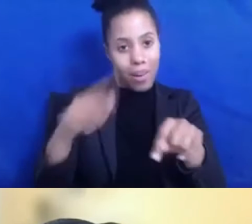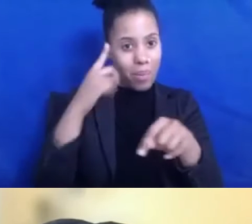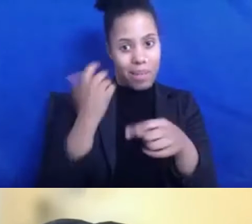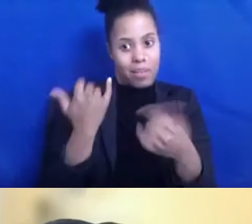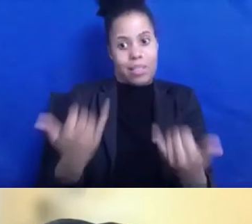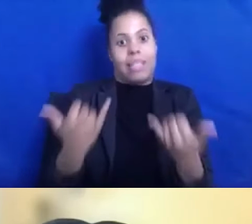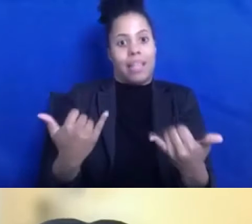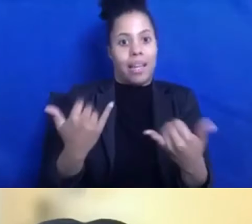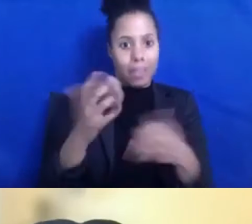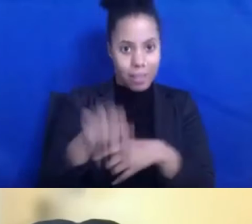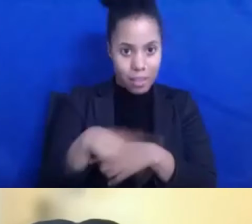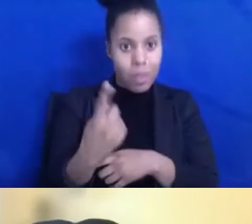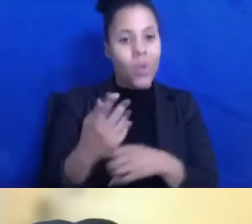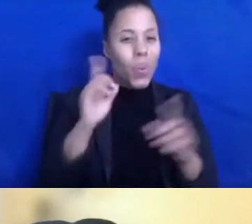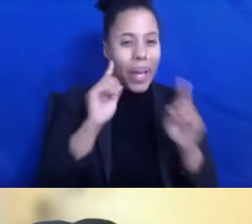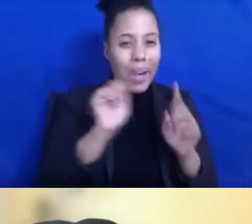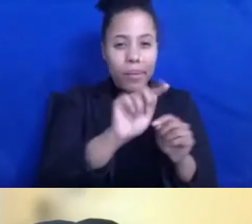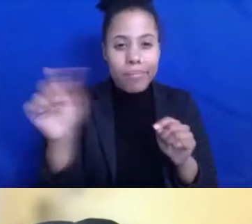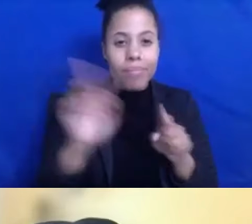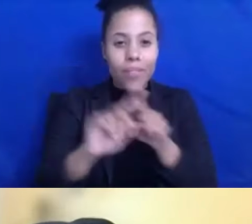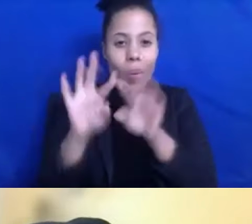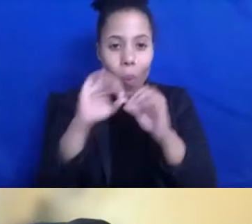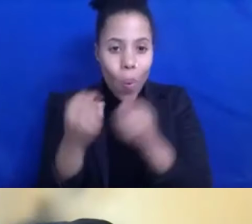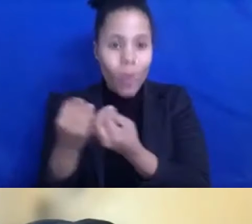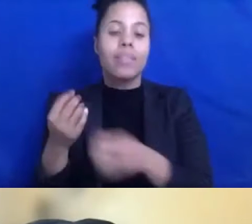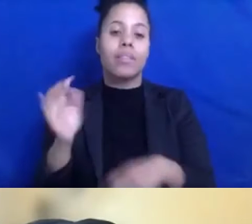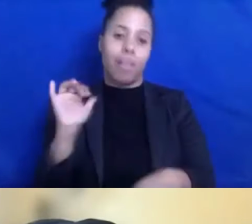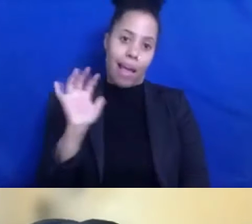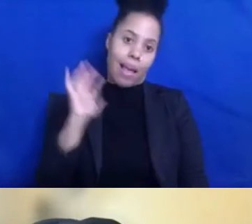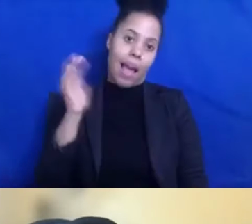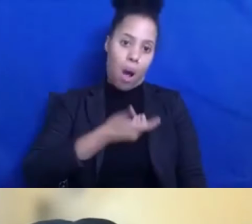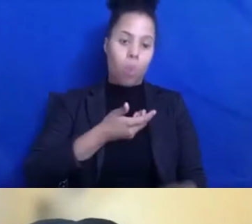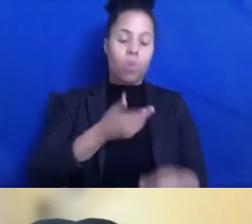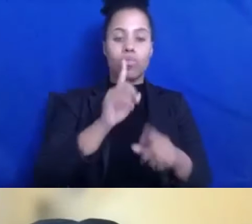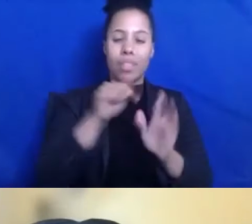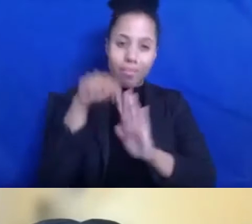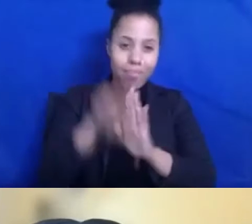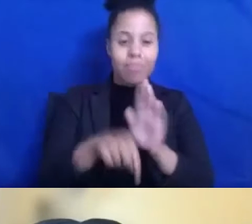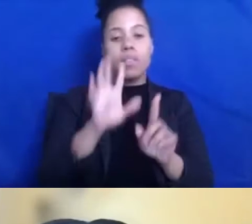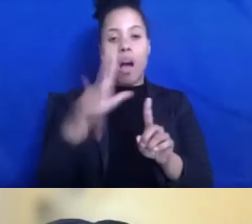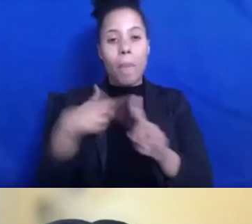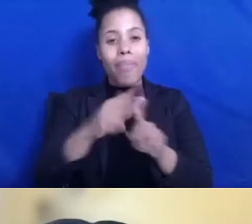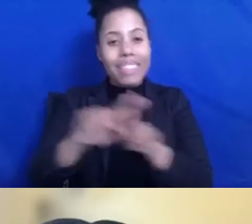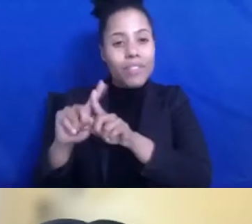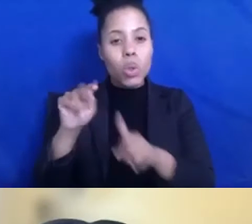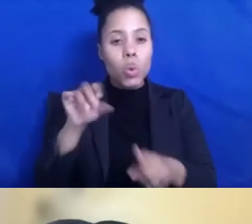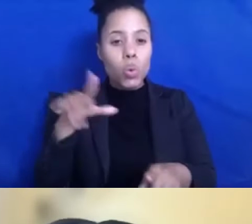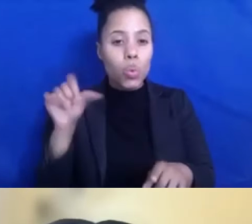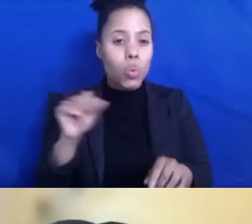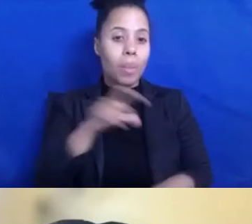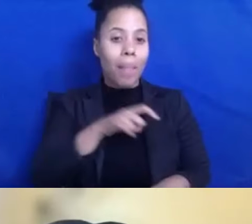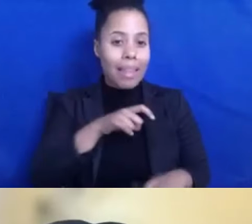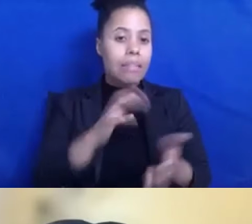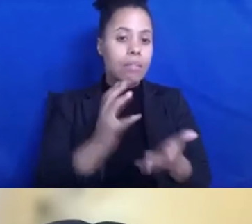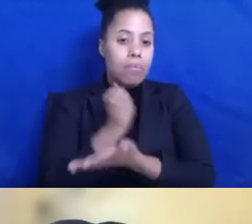you hear organizations like ours talk so much about the different tools that the police are using, and we get kind of like